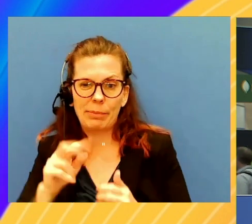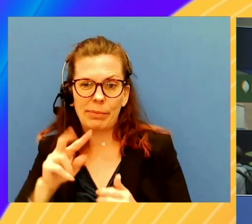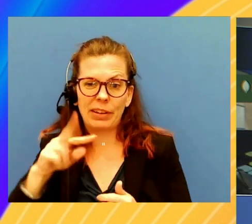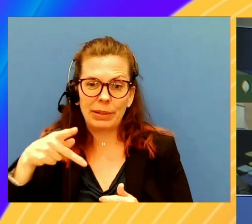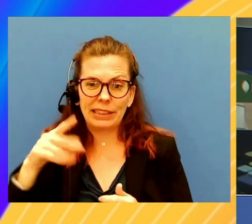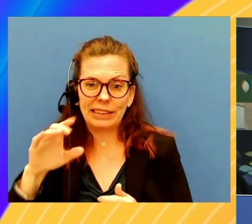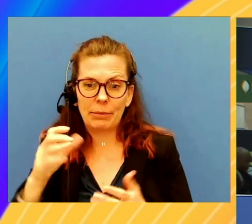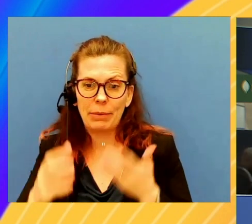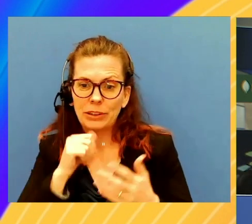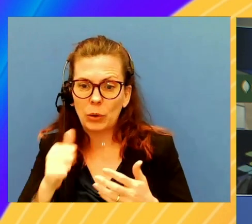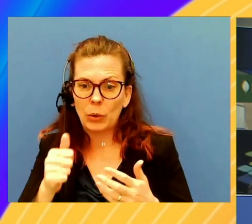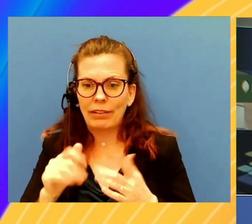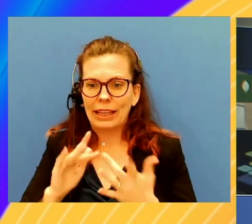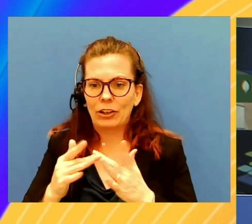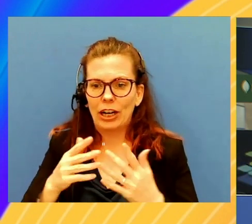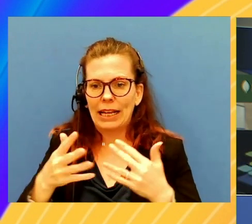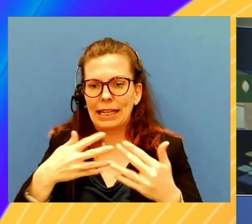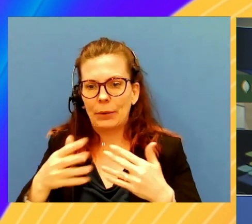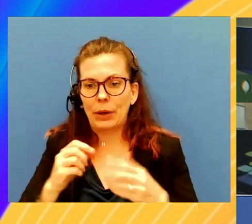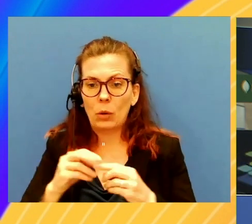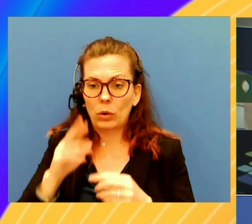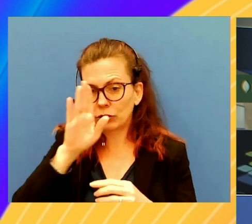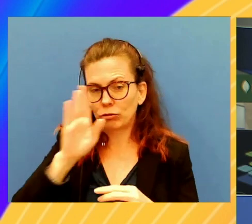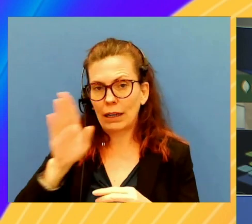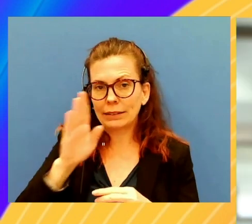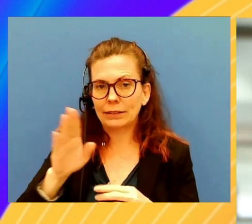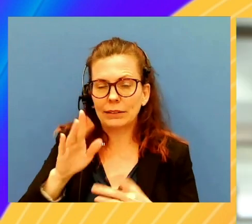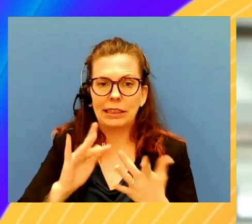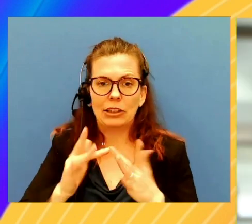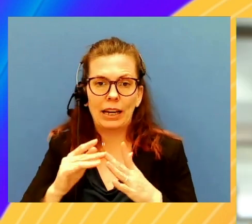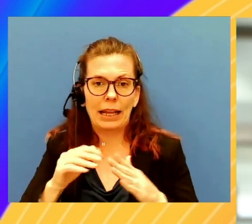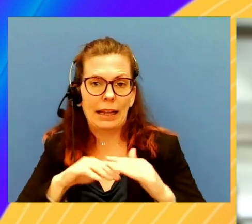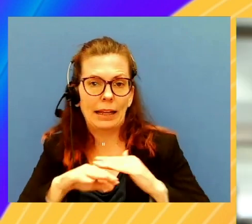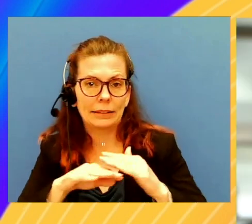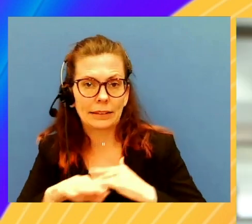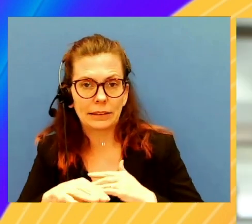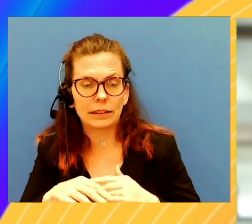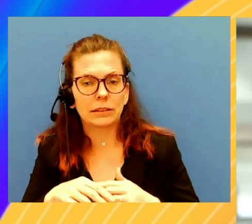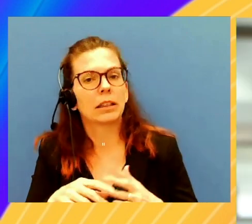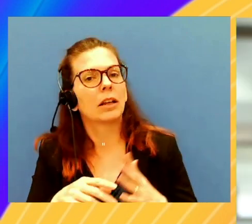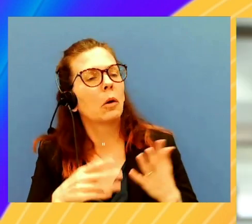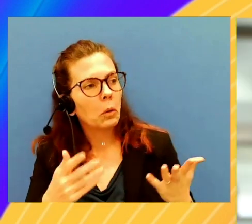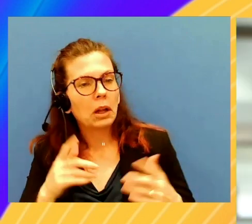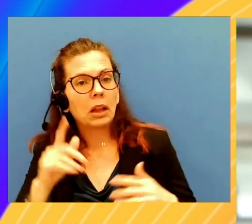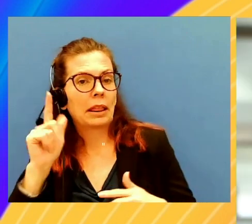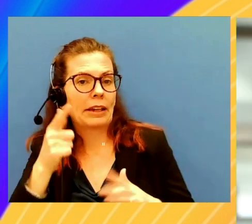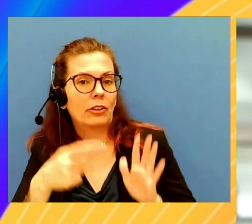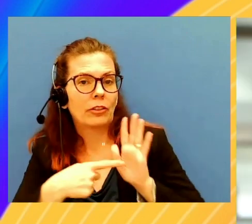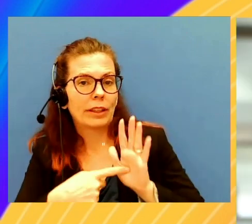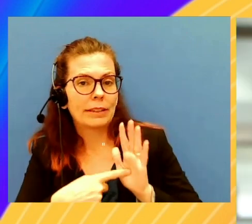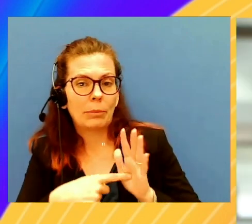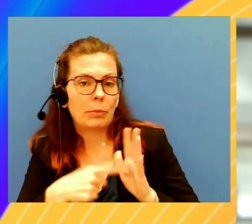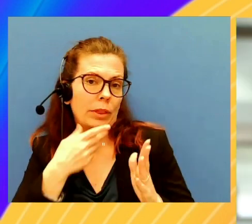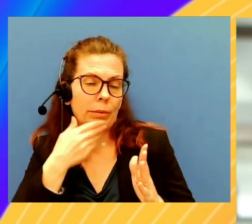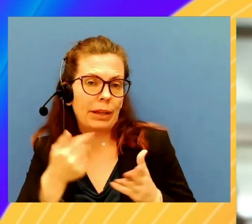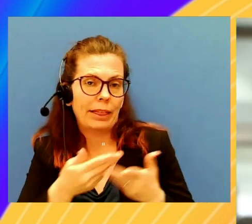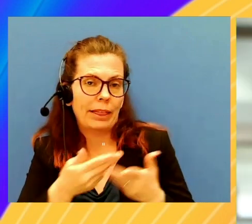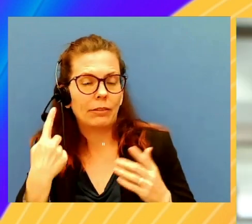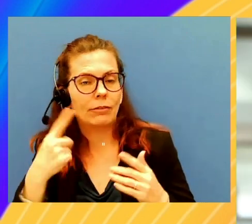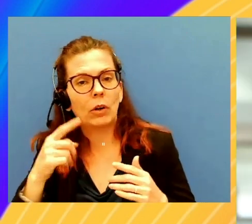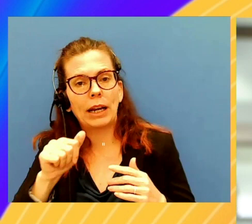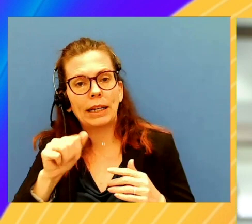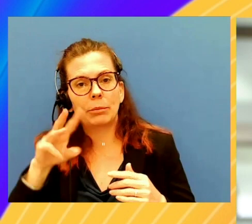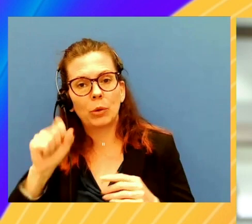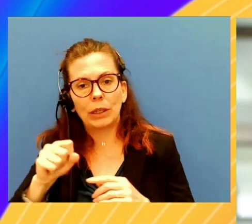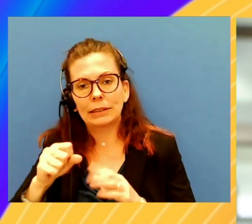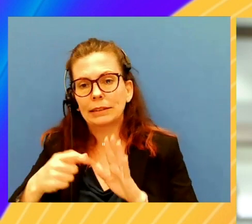internet gateway or direct internet access? Yeah, so what we'll be taking a look at later on in the demo, one of the best things about AWS Systems Manager is that can